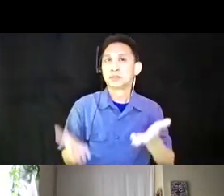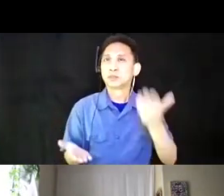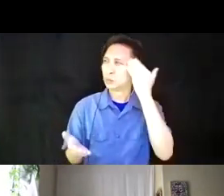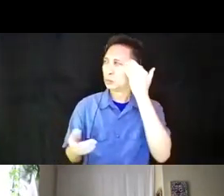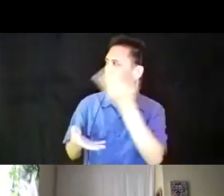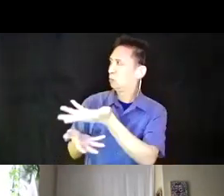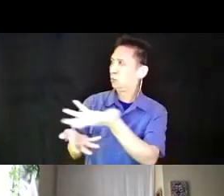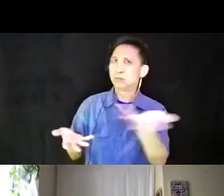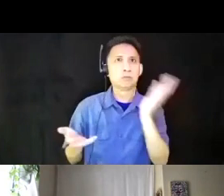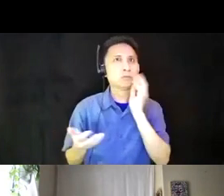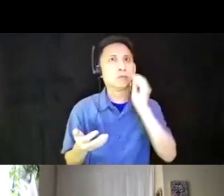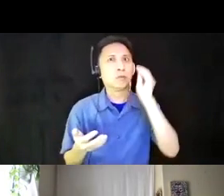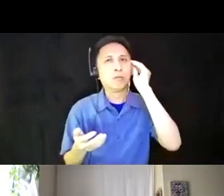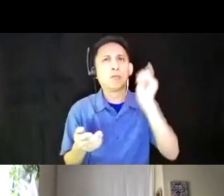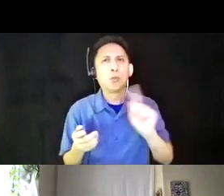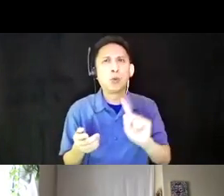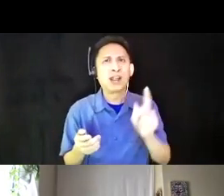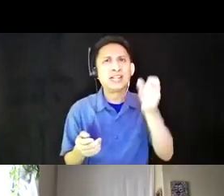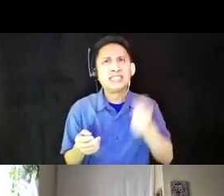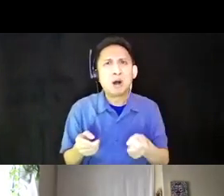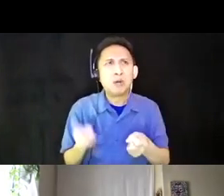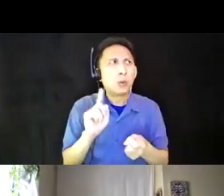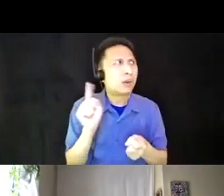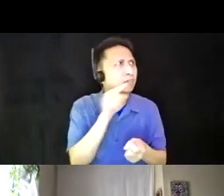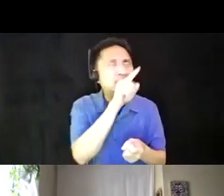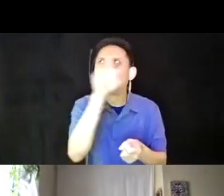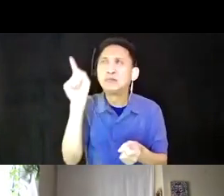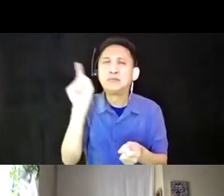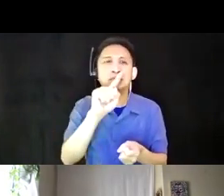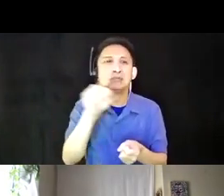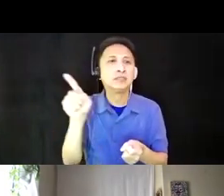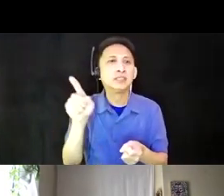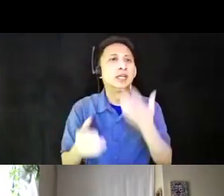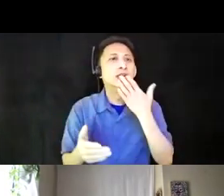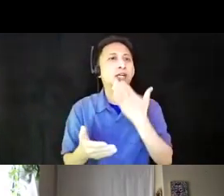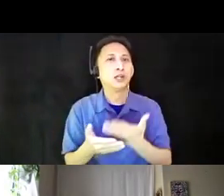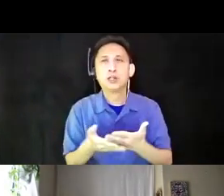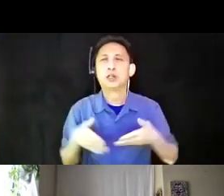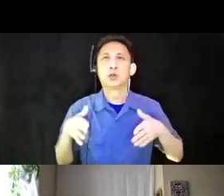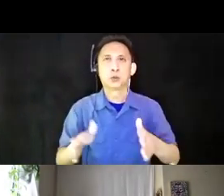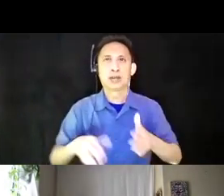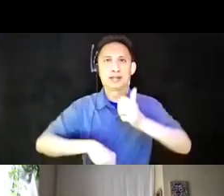practice space, and if not, this is your opportunity to start orienting yourself.